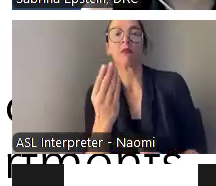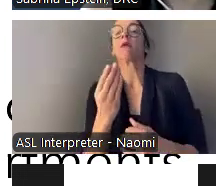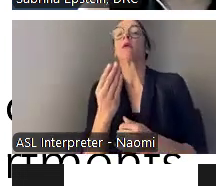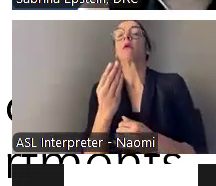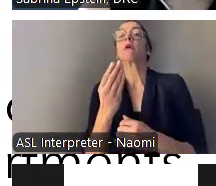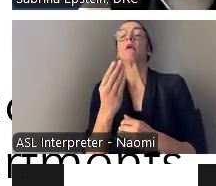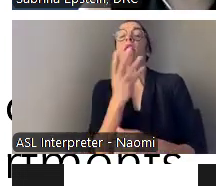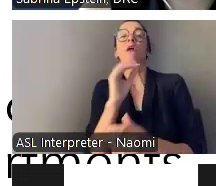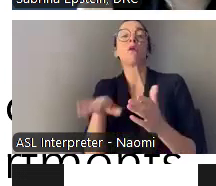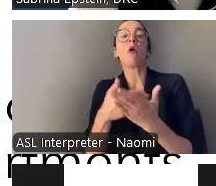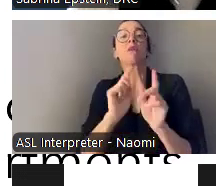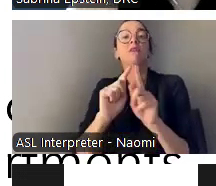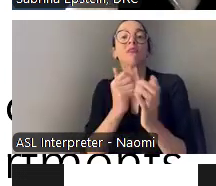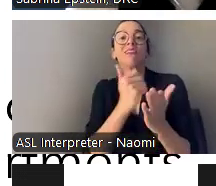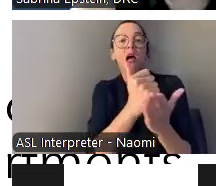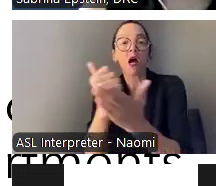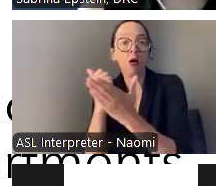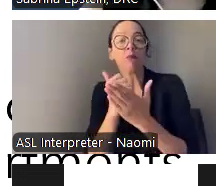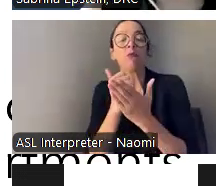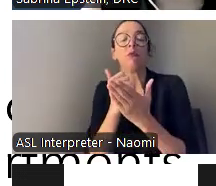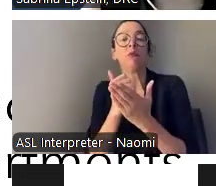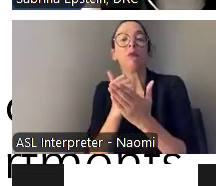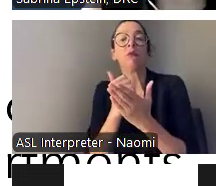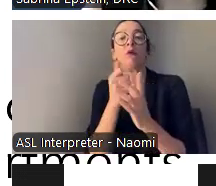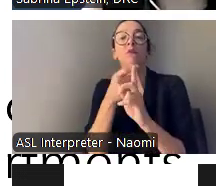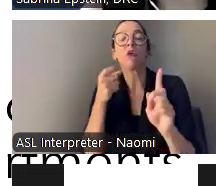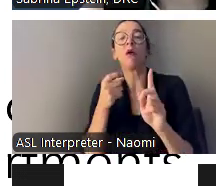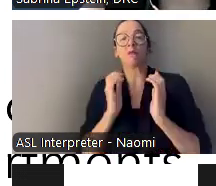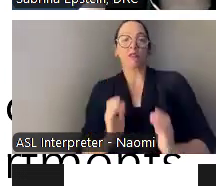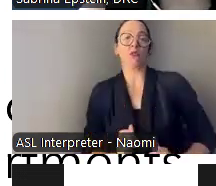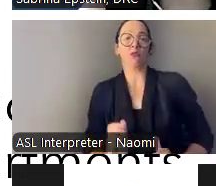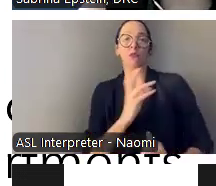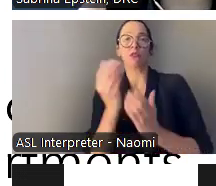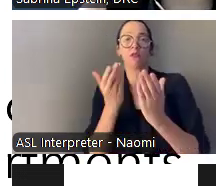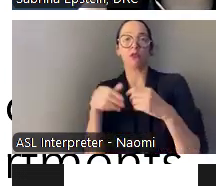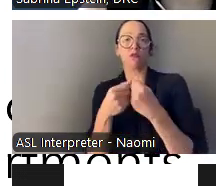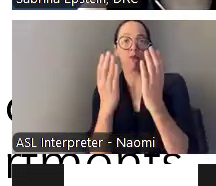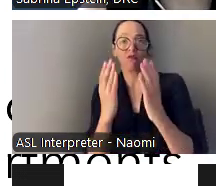discuss that you can use and which work best for you.